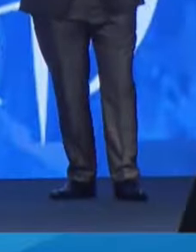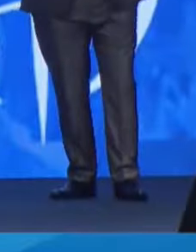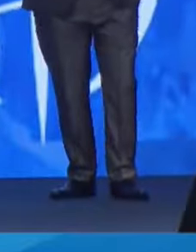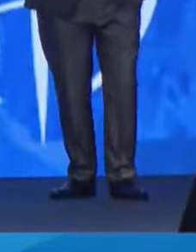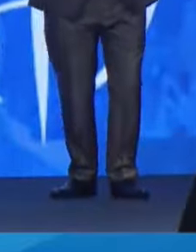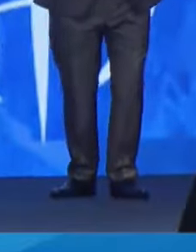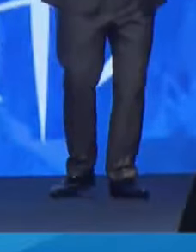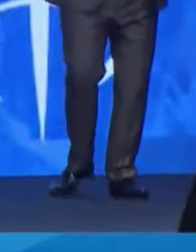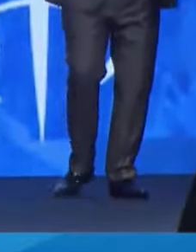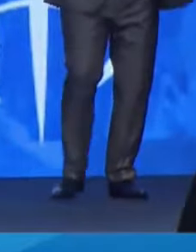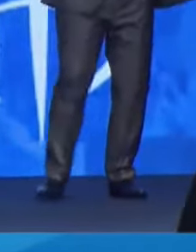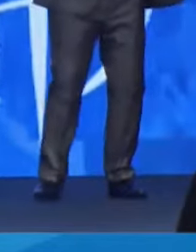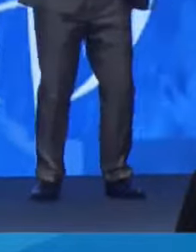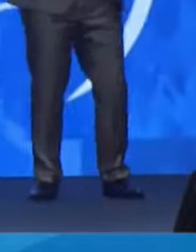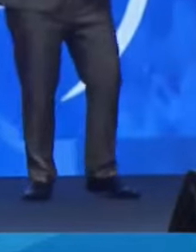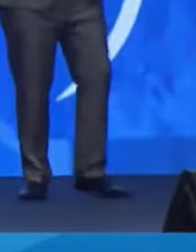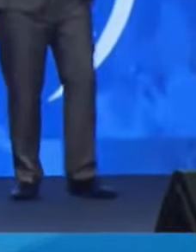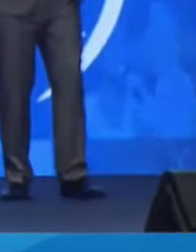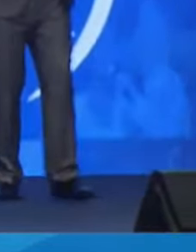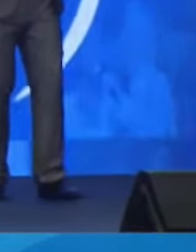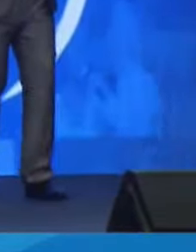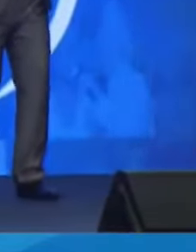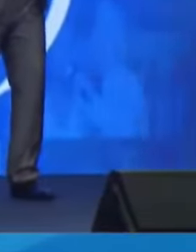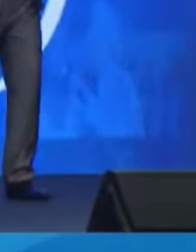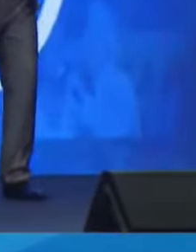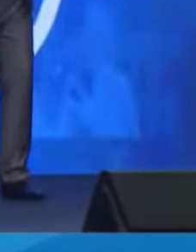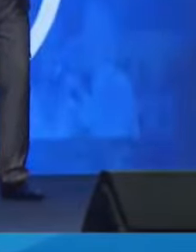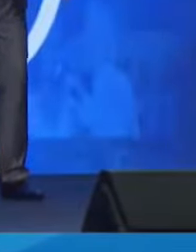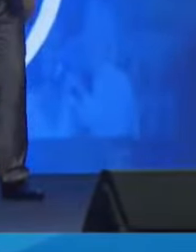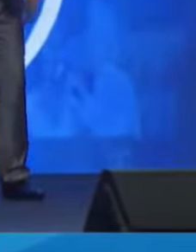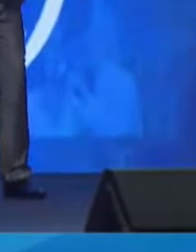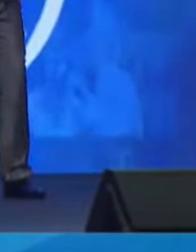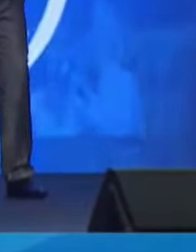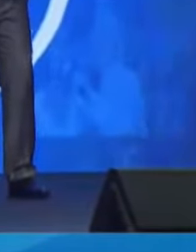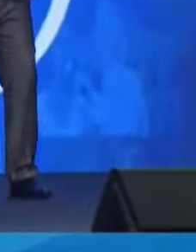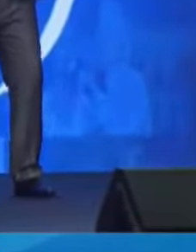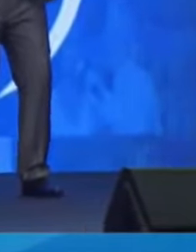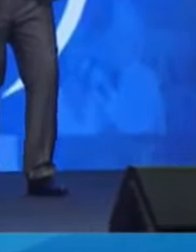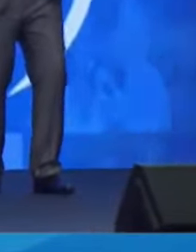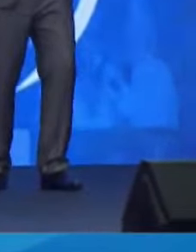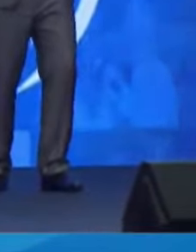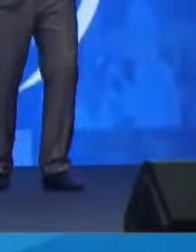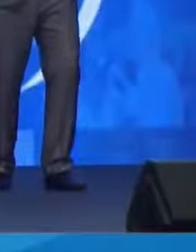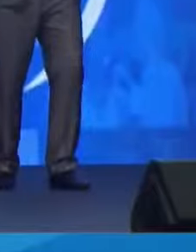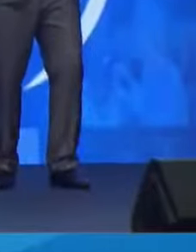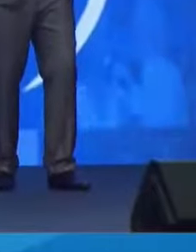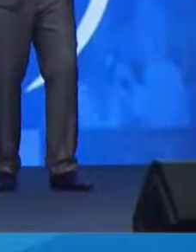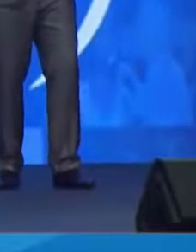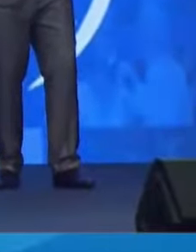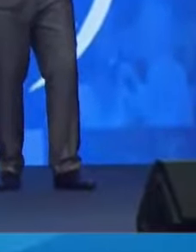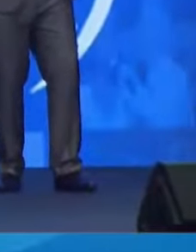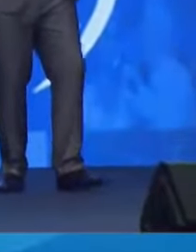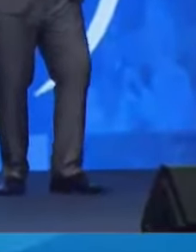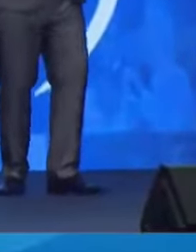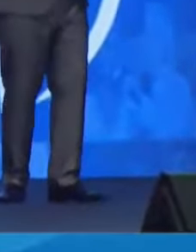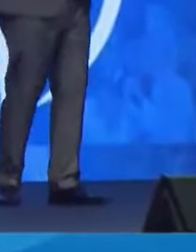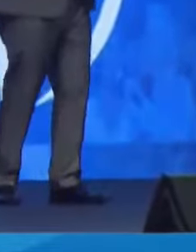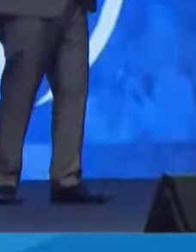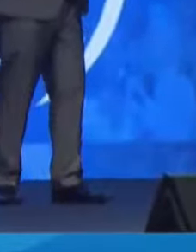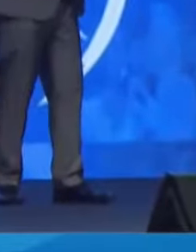the and to you we lift our